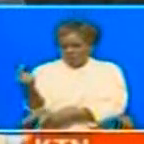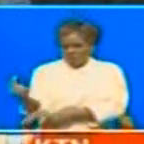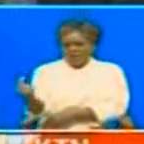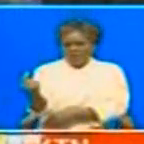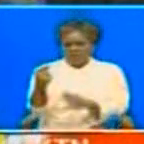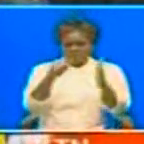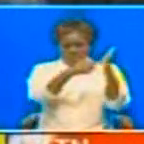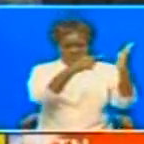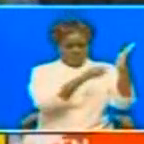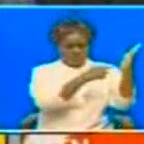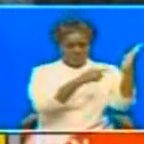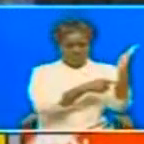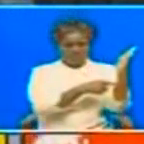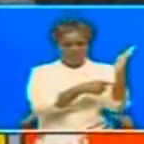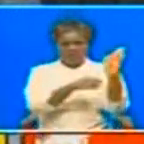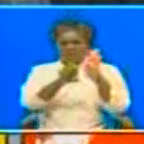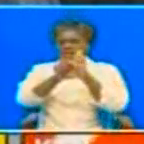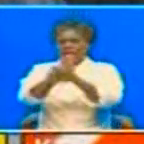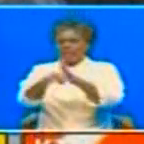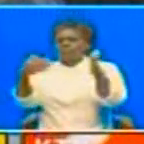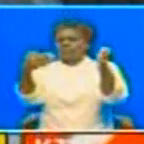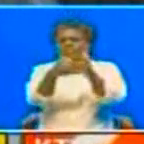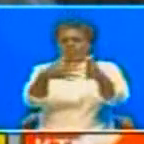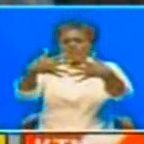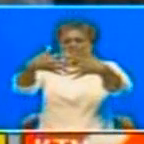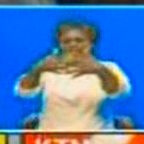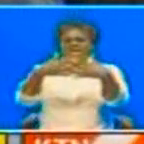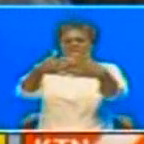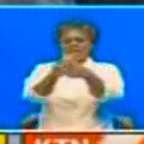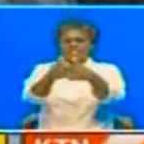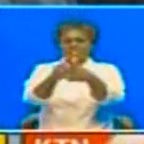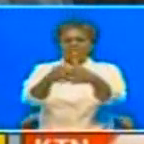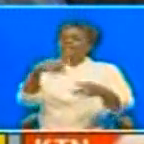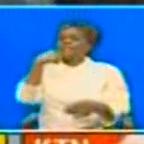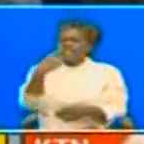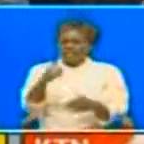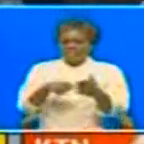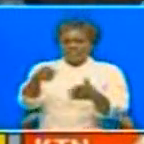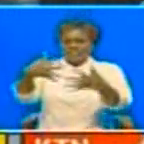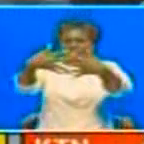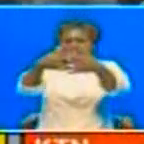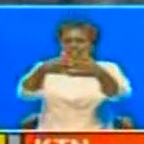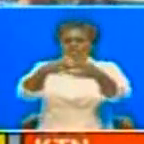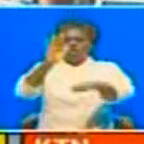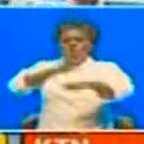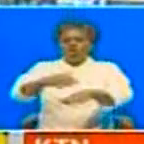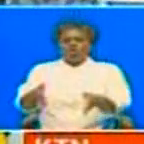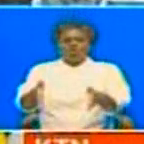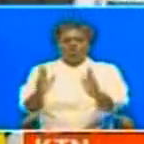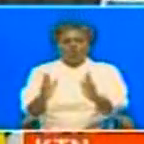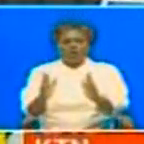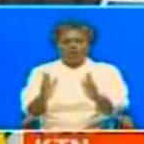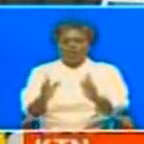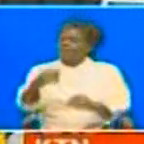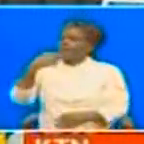petty issues, like coming to block the gate, claiming that this gate is on her road.